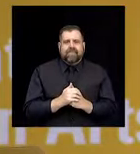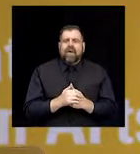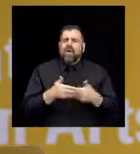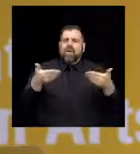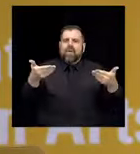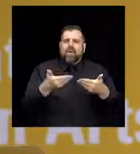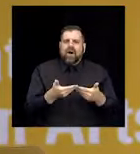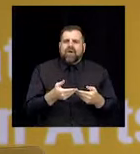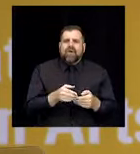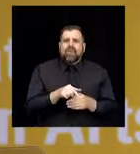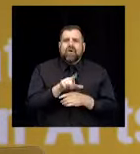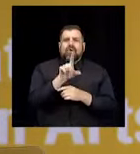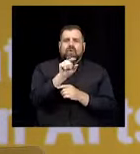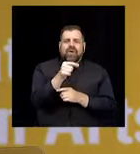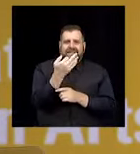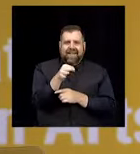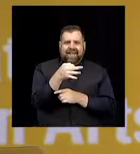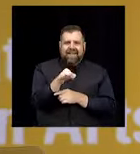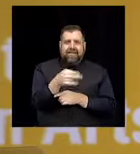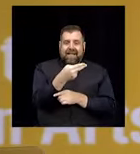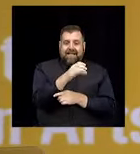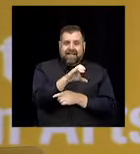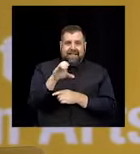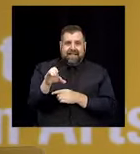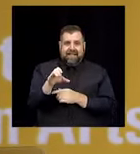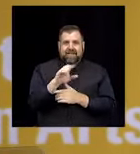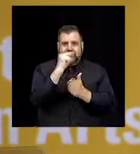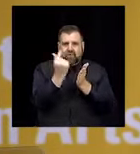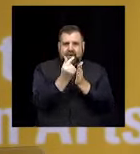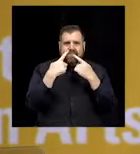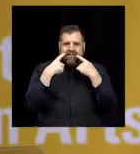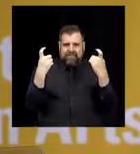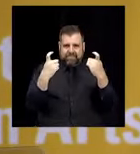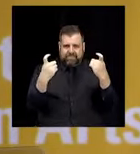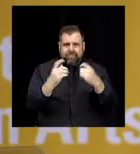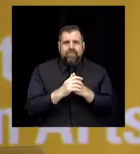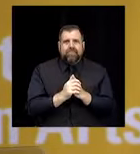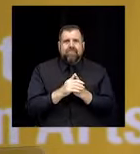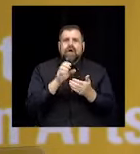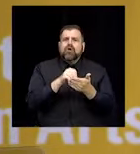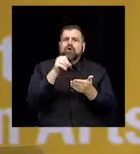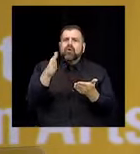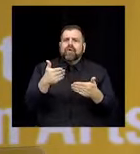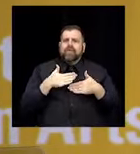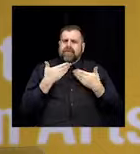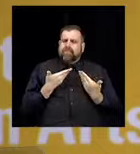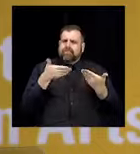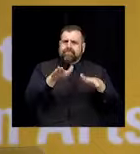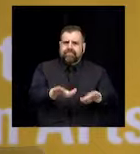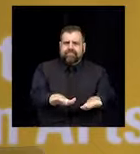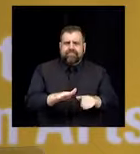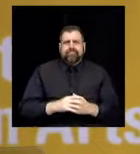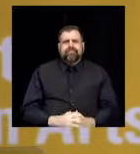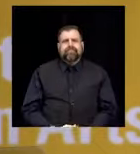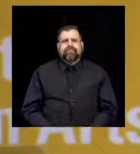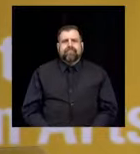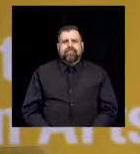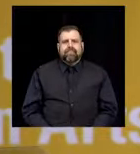Welcome to the 2019 Houston Community College Commencement Ceremony. Students, please be seated.